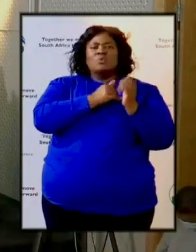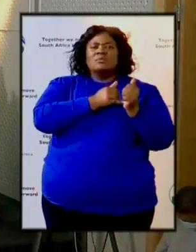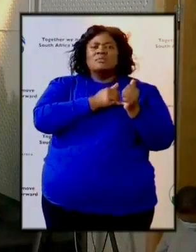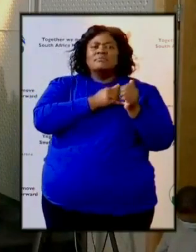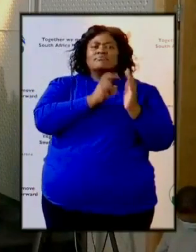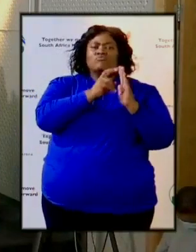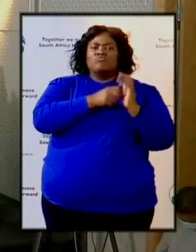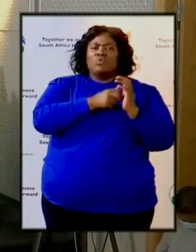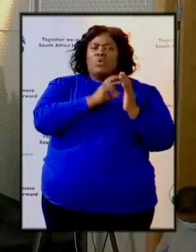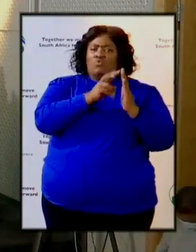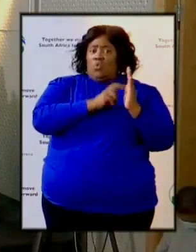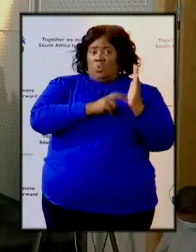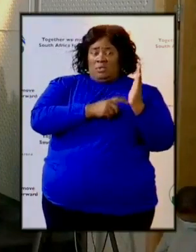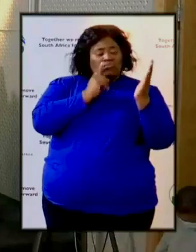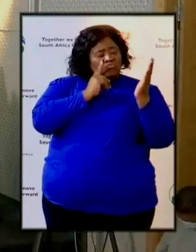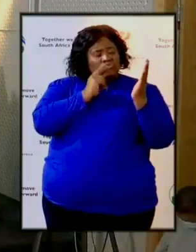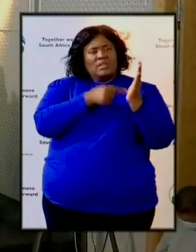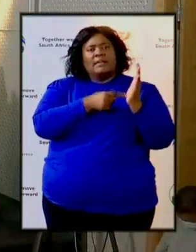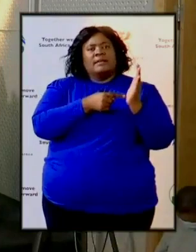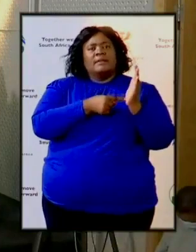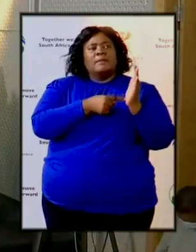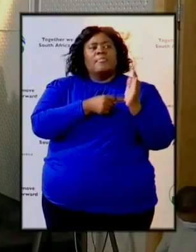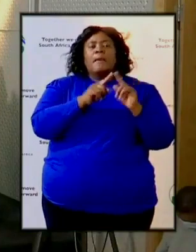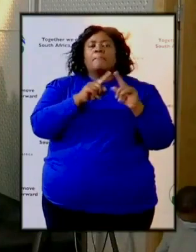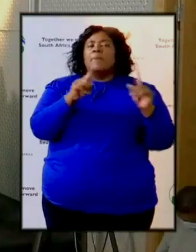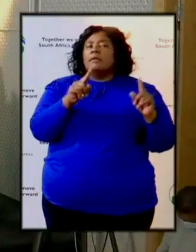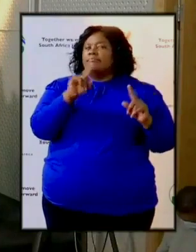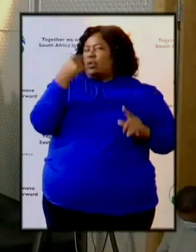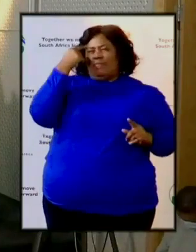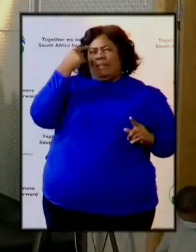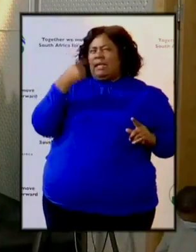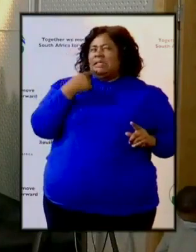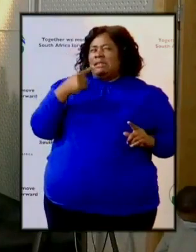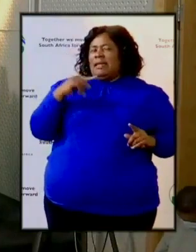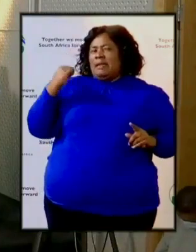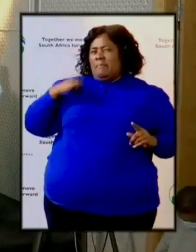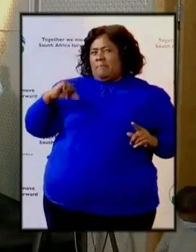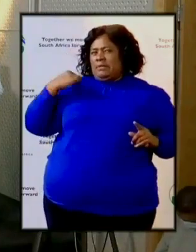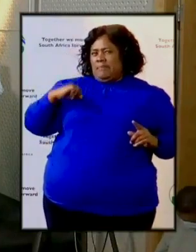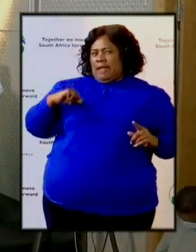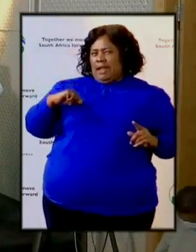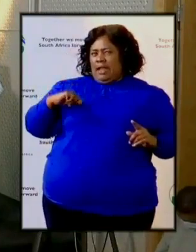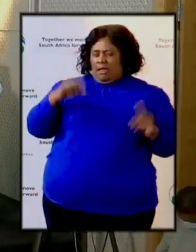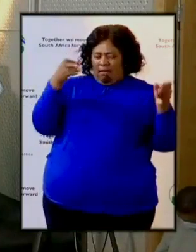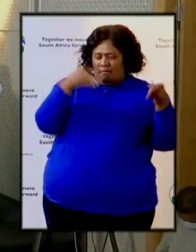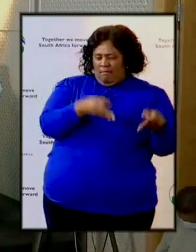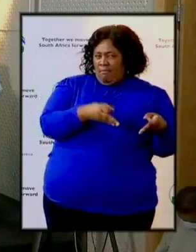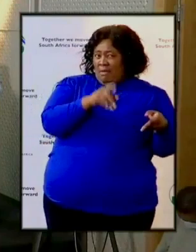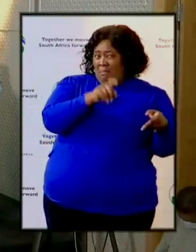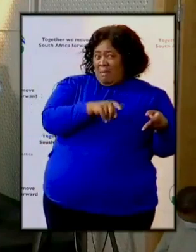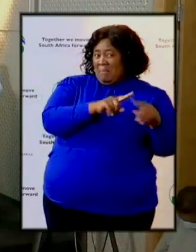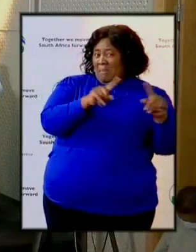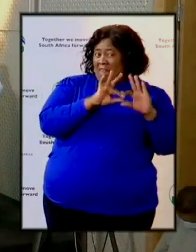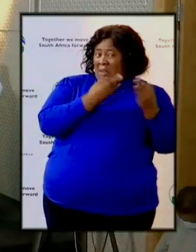I don't think they say municipalities must bury without the relatives, but there